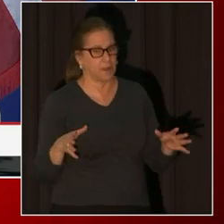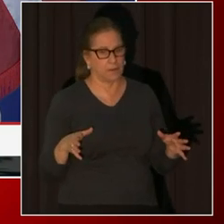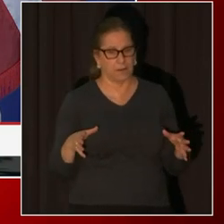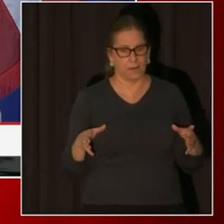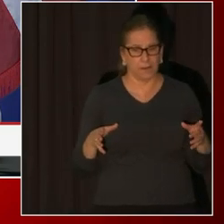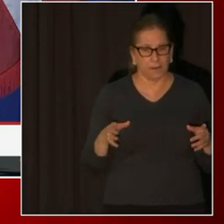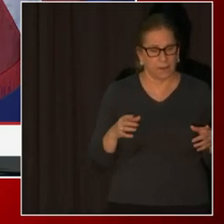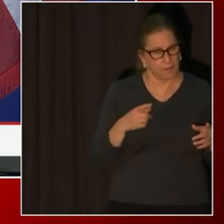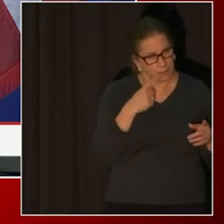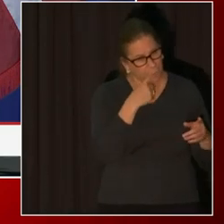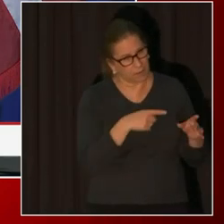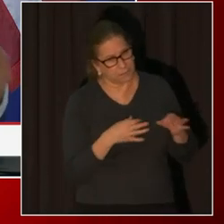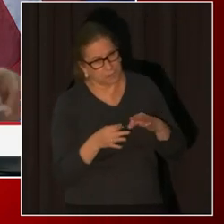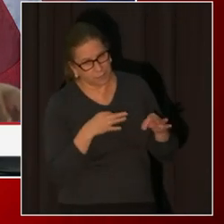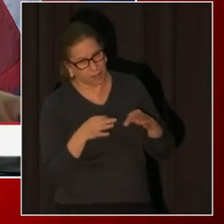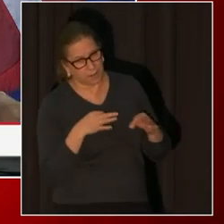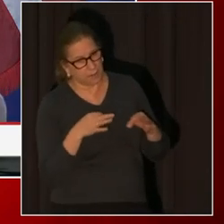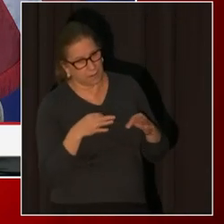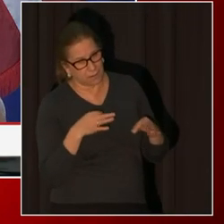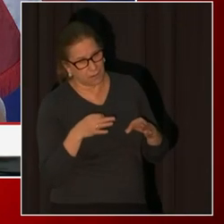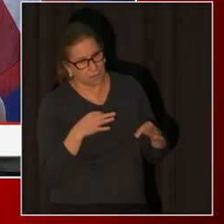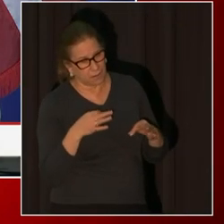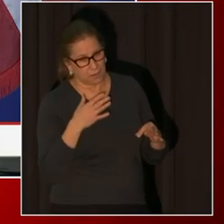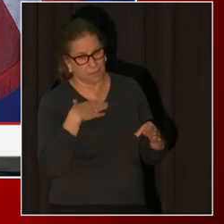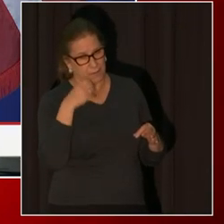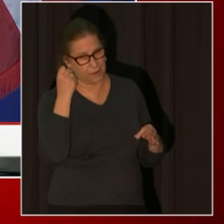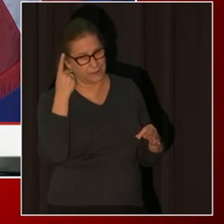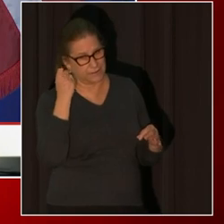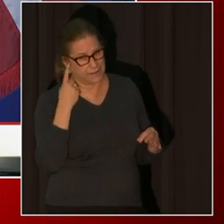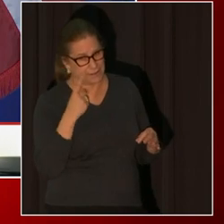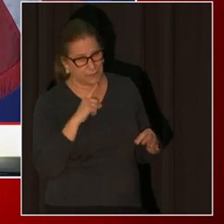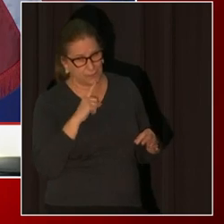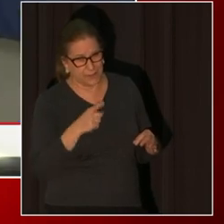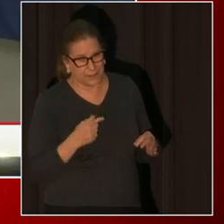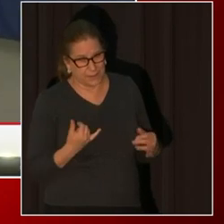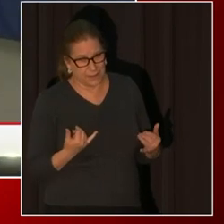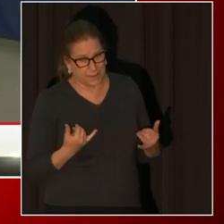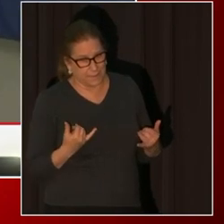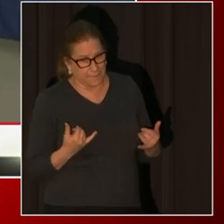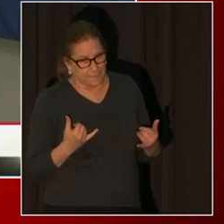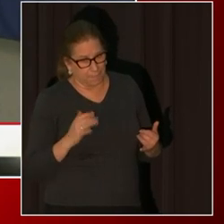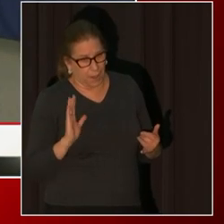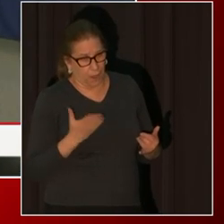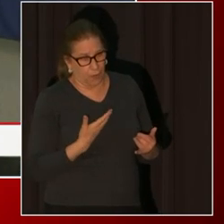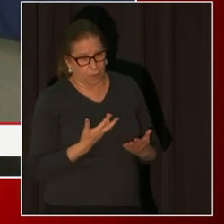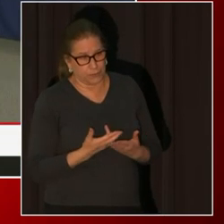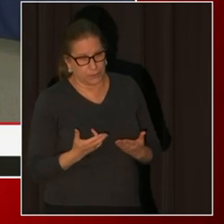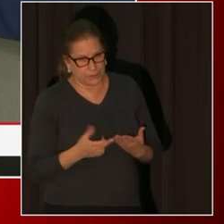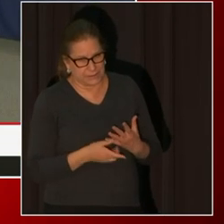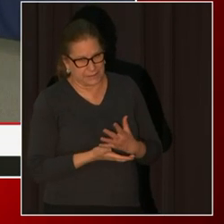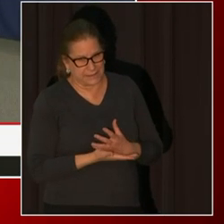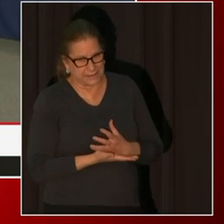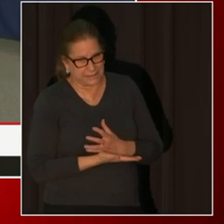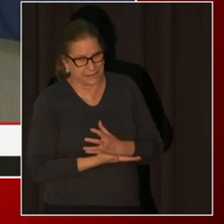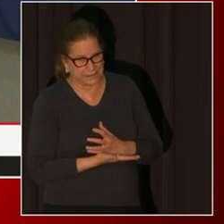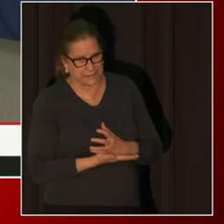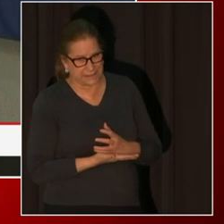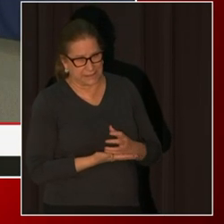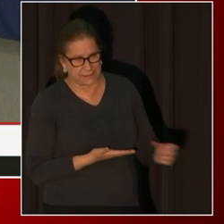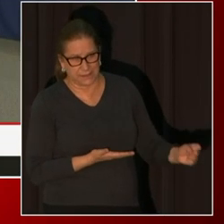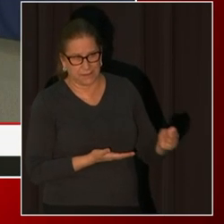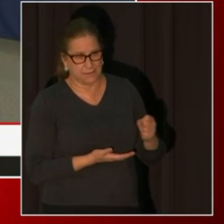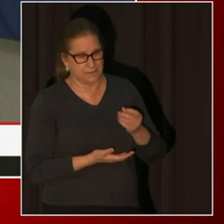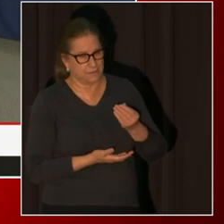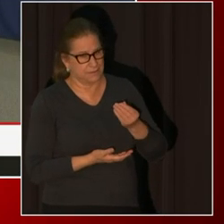from the presentation is that we're nearly exhausting several of the sources of reserves for both the fiscal year 20 and